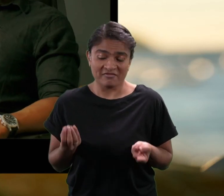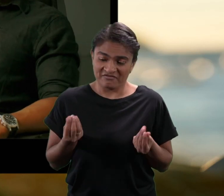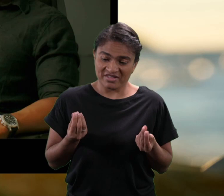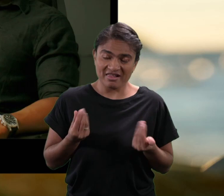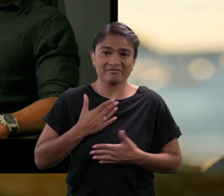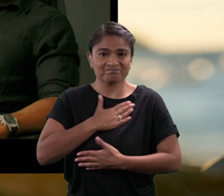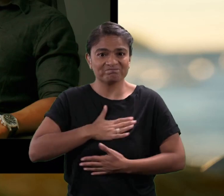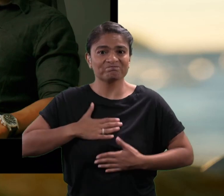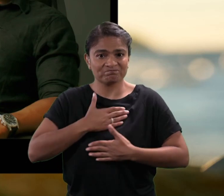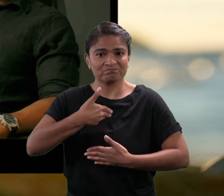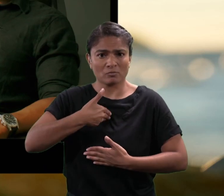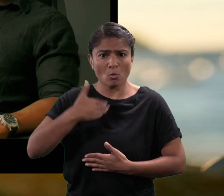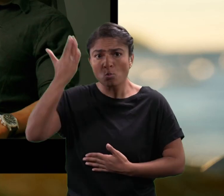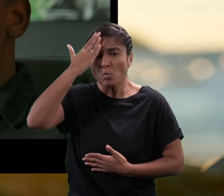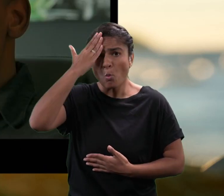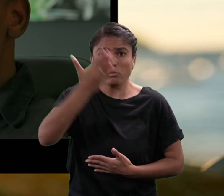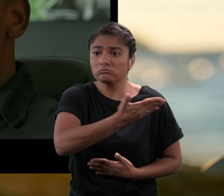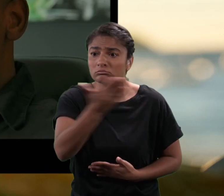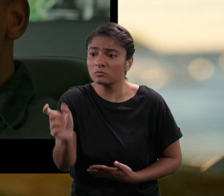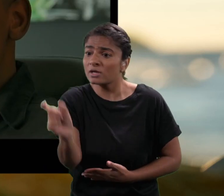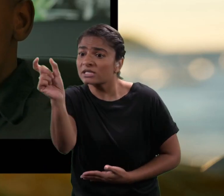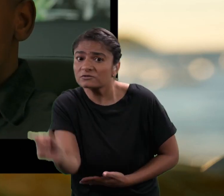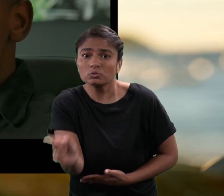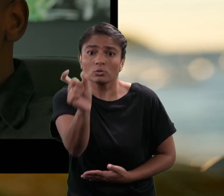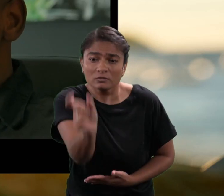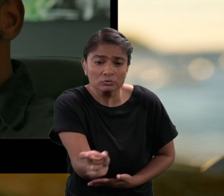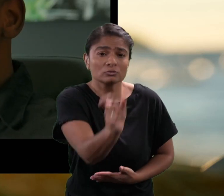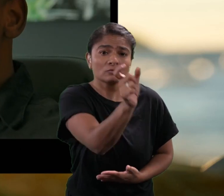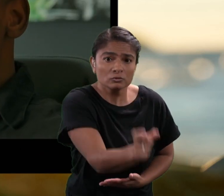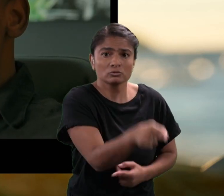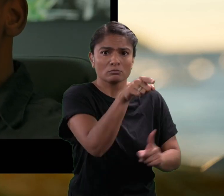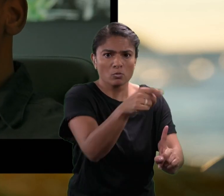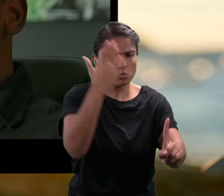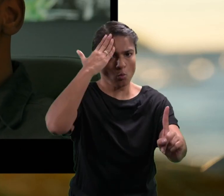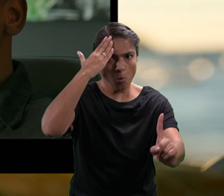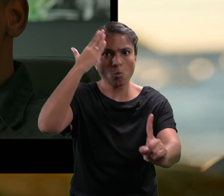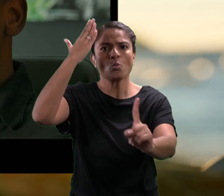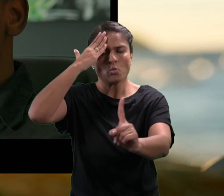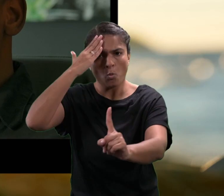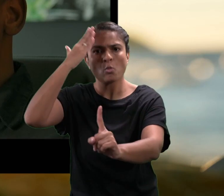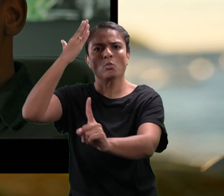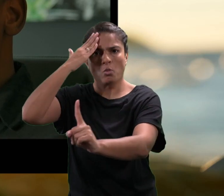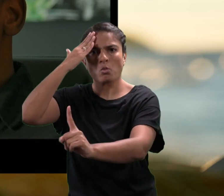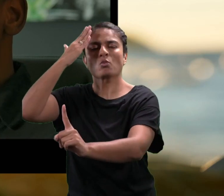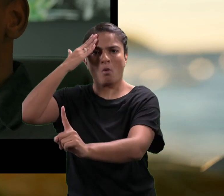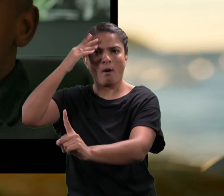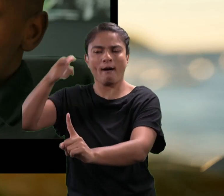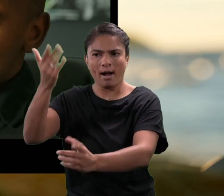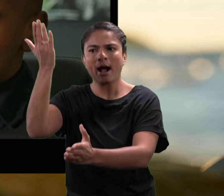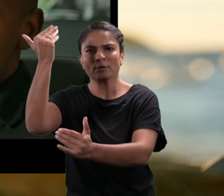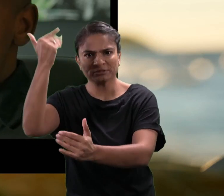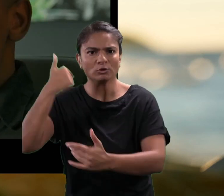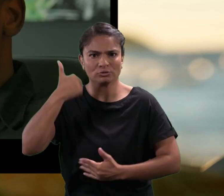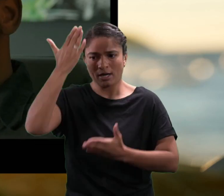feel the way that you do, but also how do you become an individual after knowing sort of like